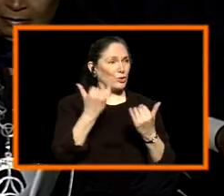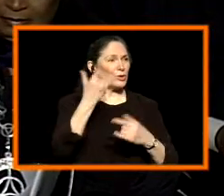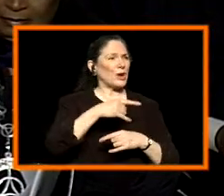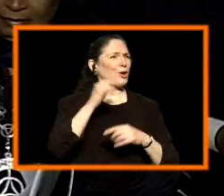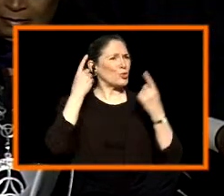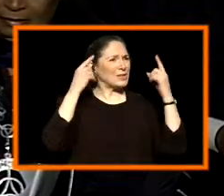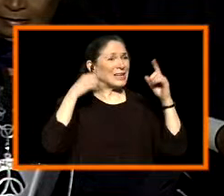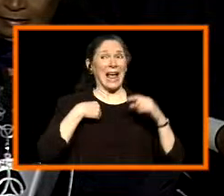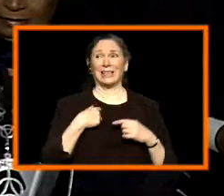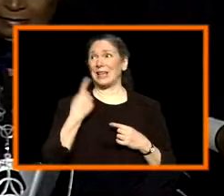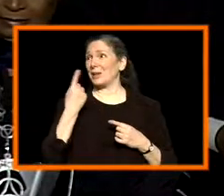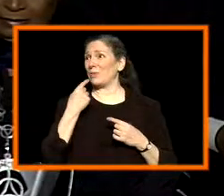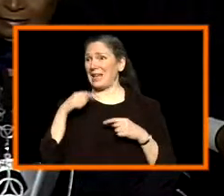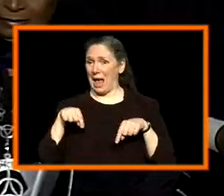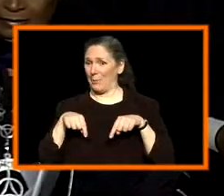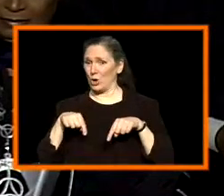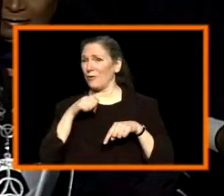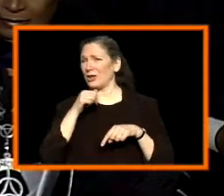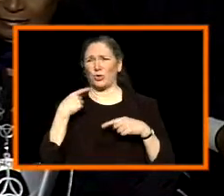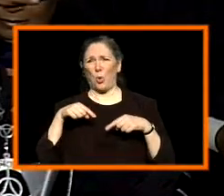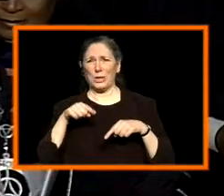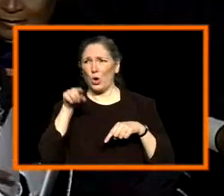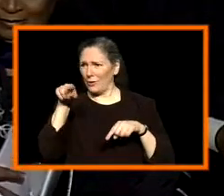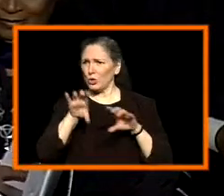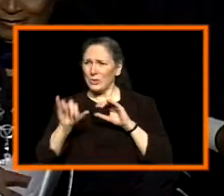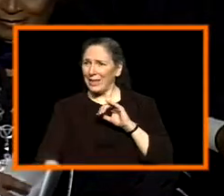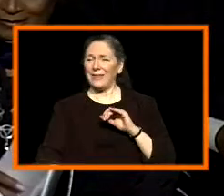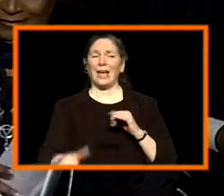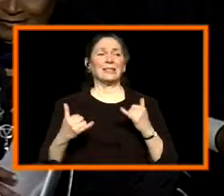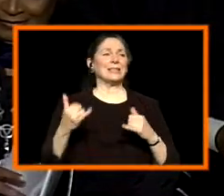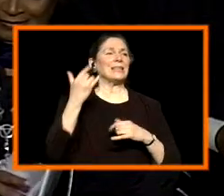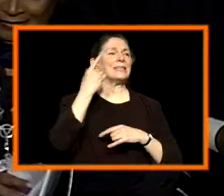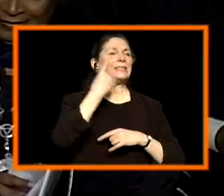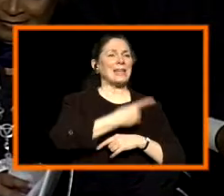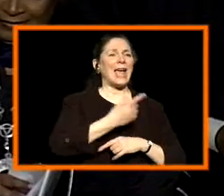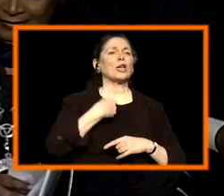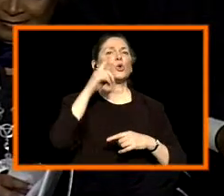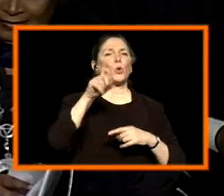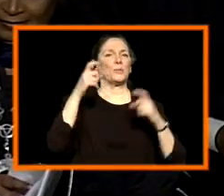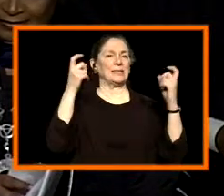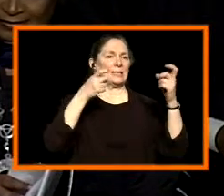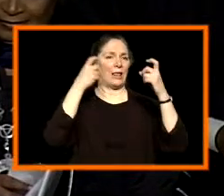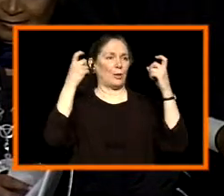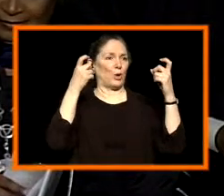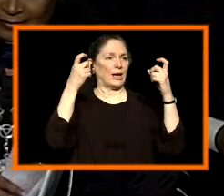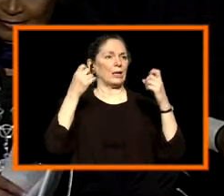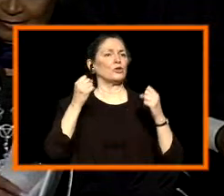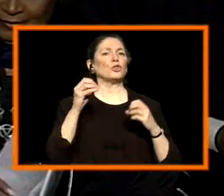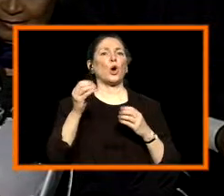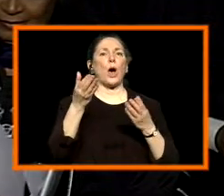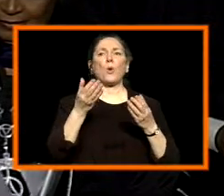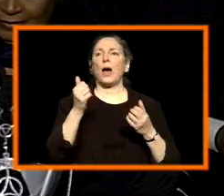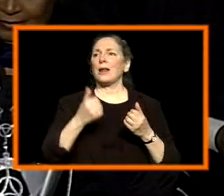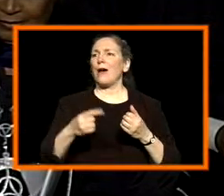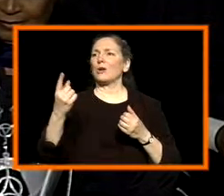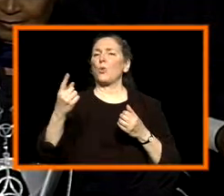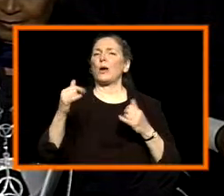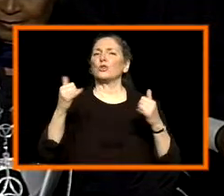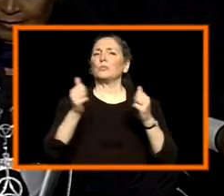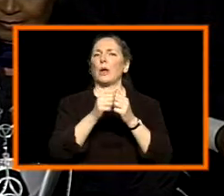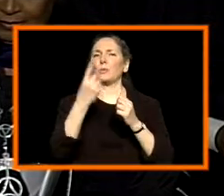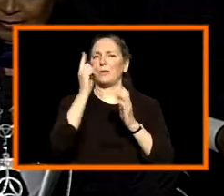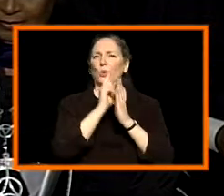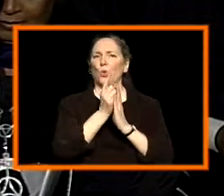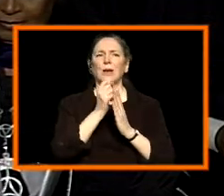did it. I heard somebody say, I'm nervous. I'm like, don't be nervous. You did that. Today you walk to be celebrated. So I want everybody to play with me for a